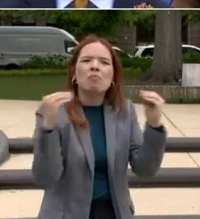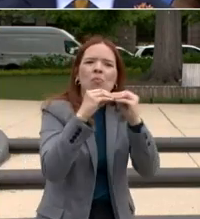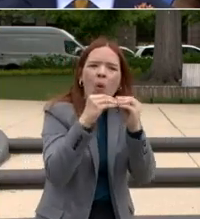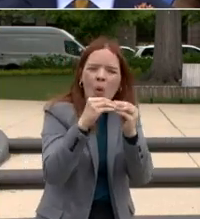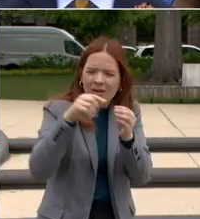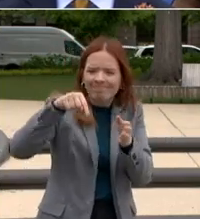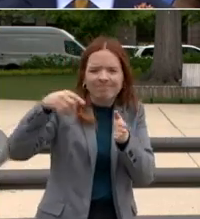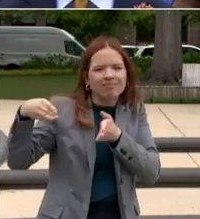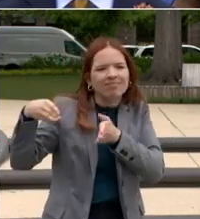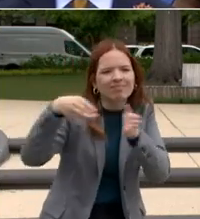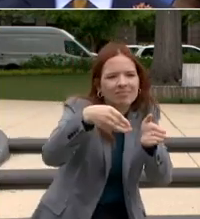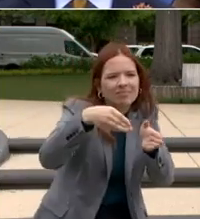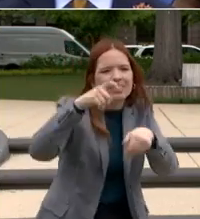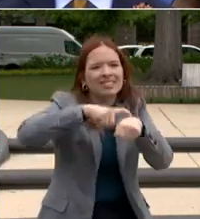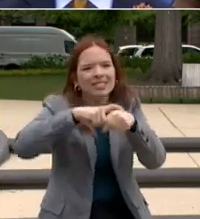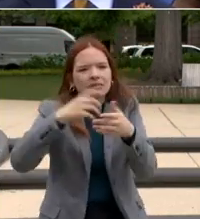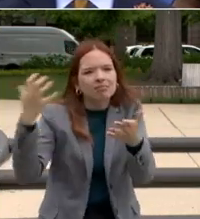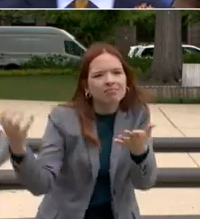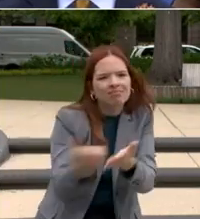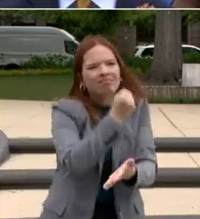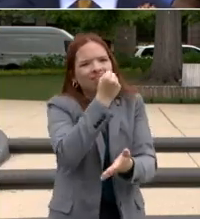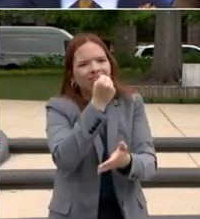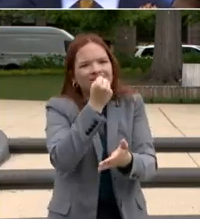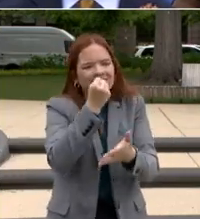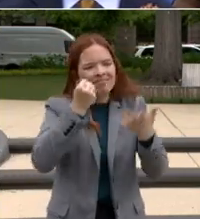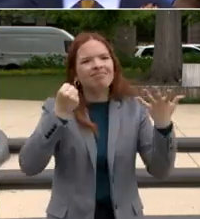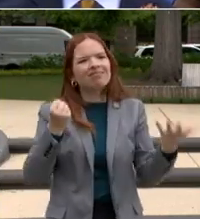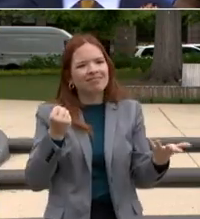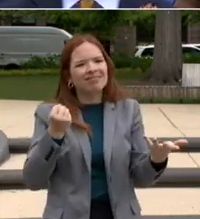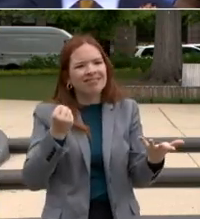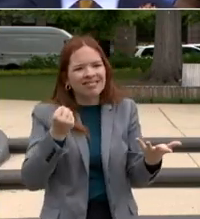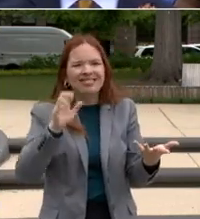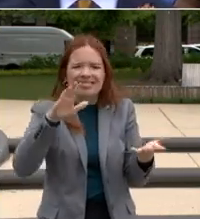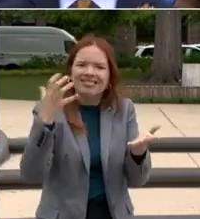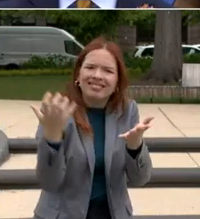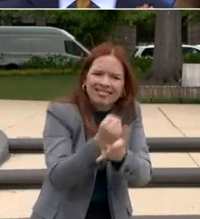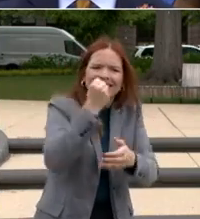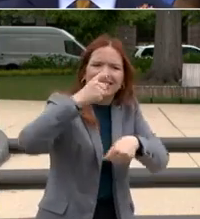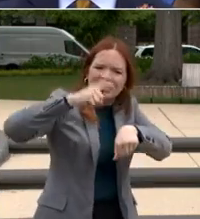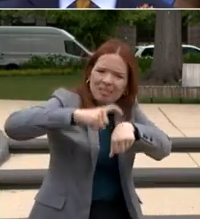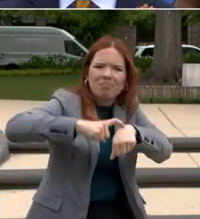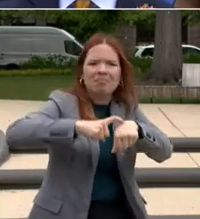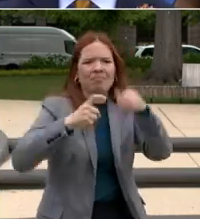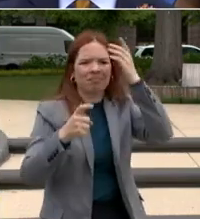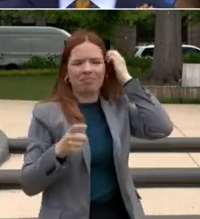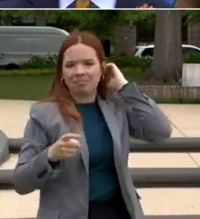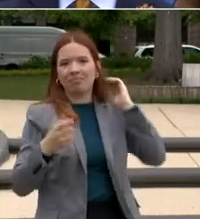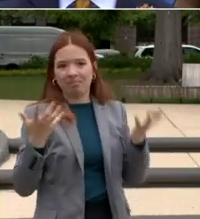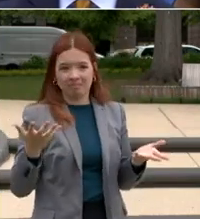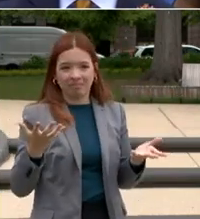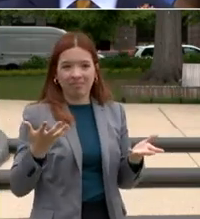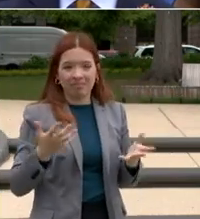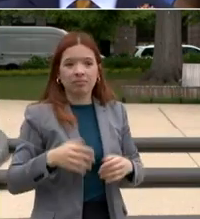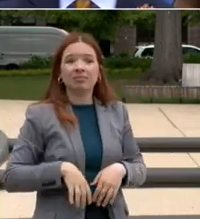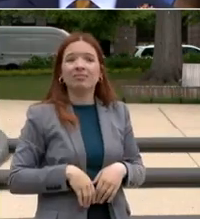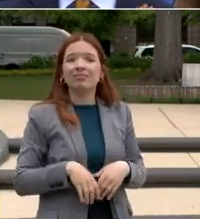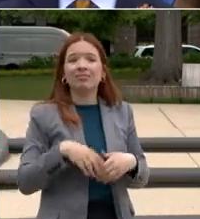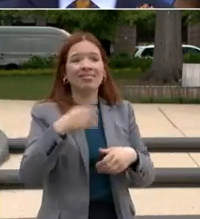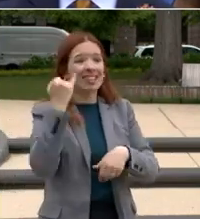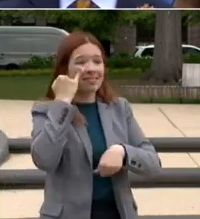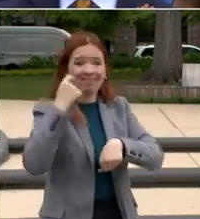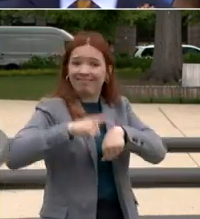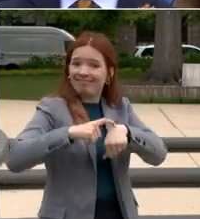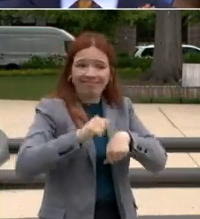it is exactly right now. And it's also not the time, as you know, Jaron put it more